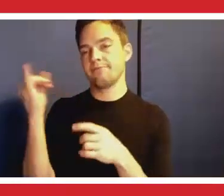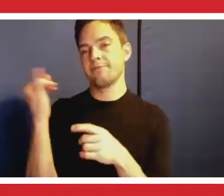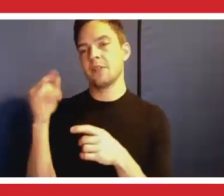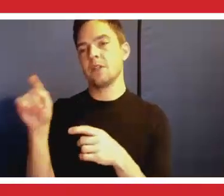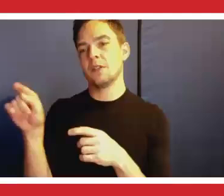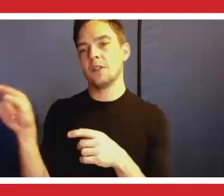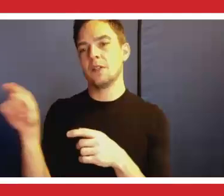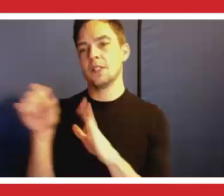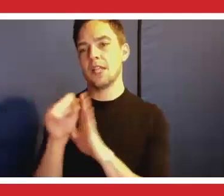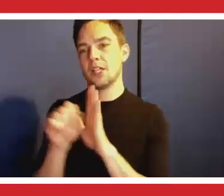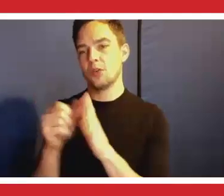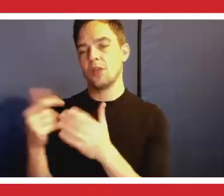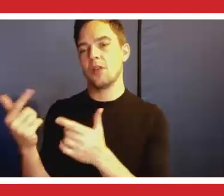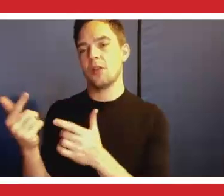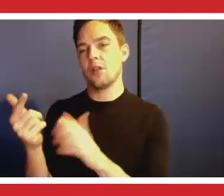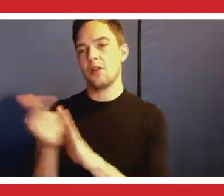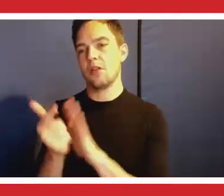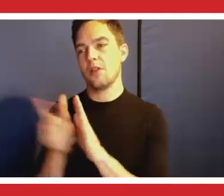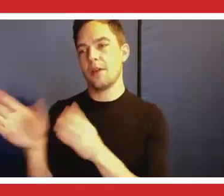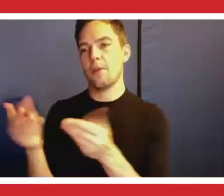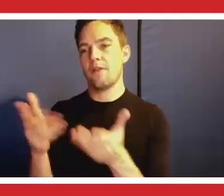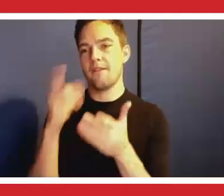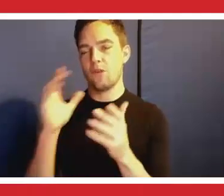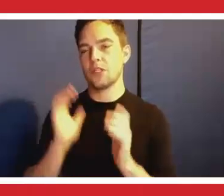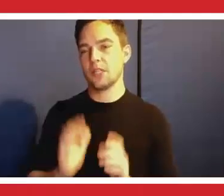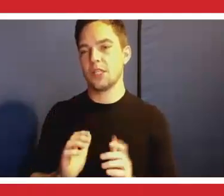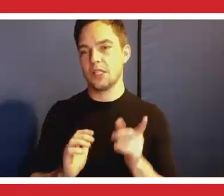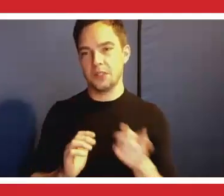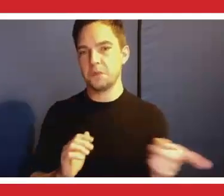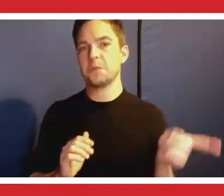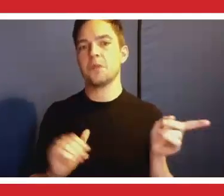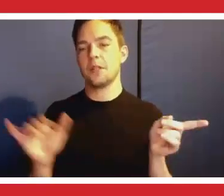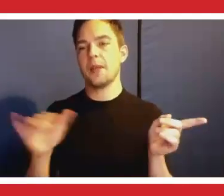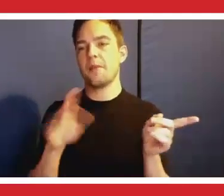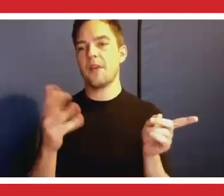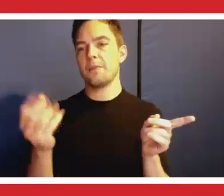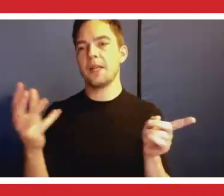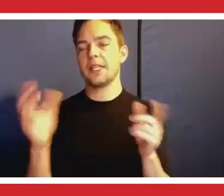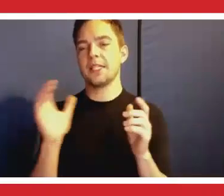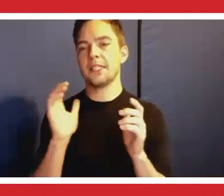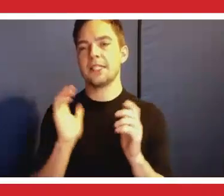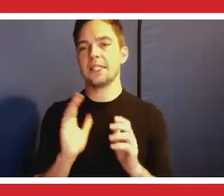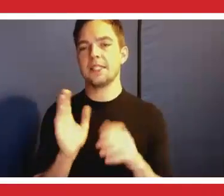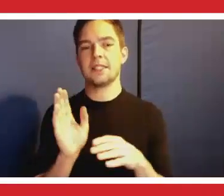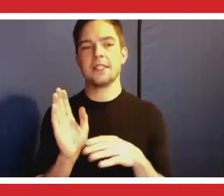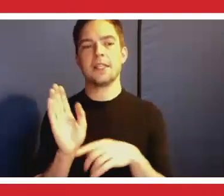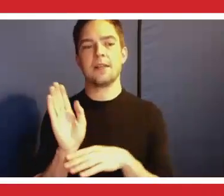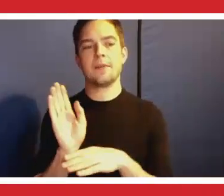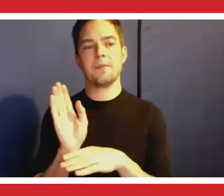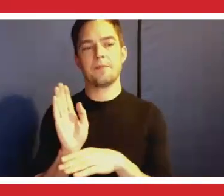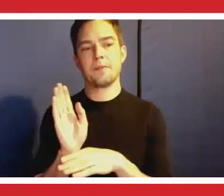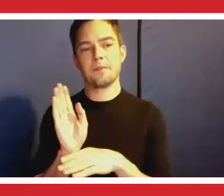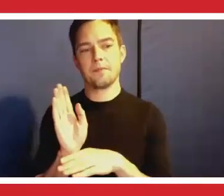statutory obligations that they provide for citizens, and they provide many citizen and business services themselves. So if there